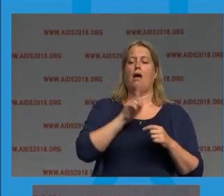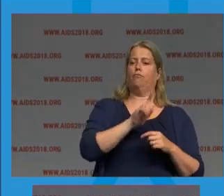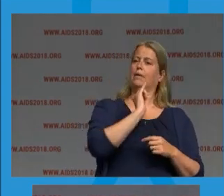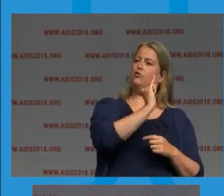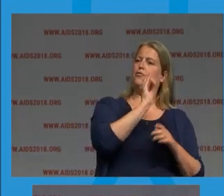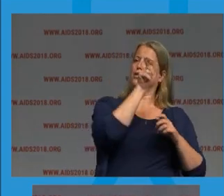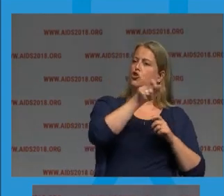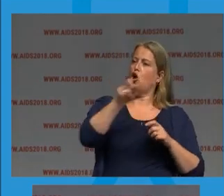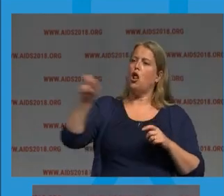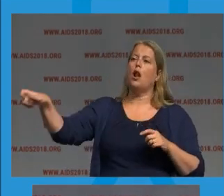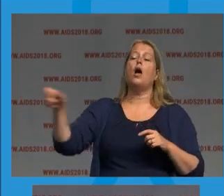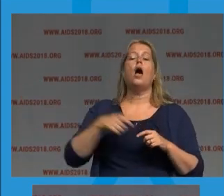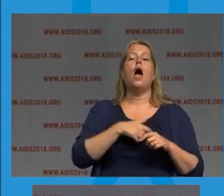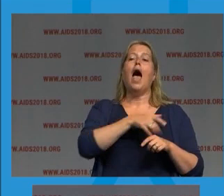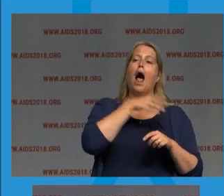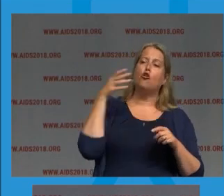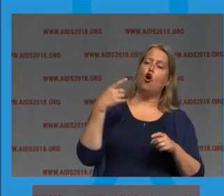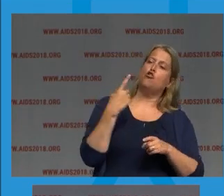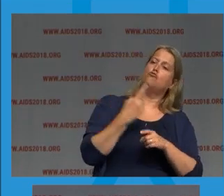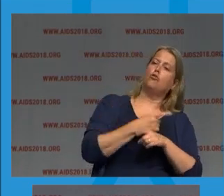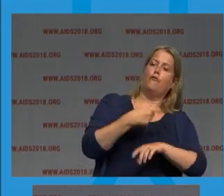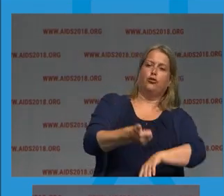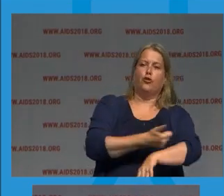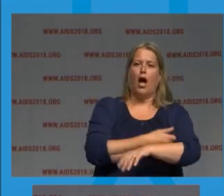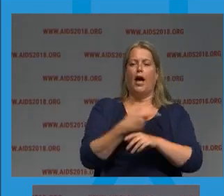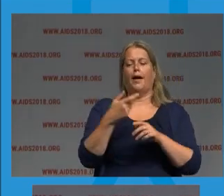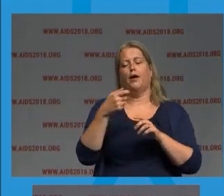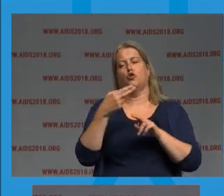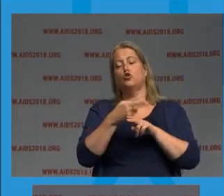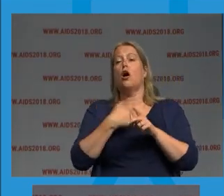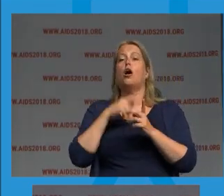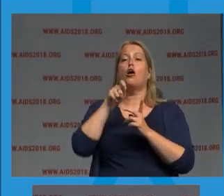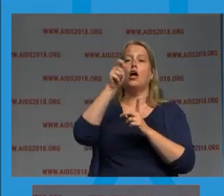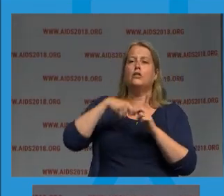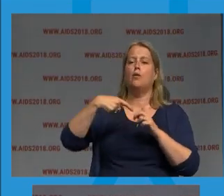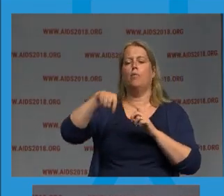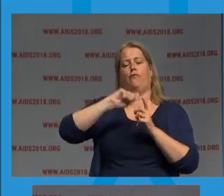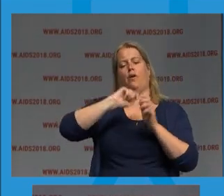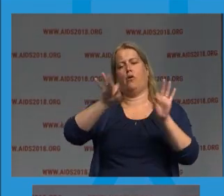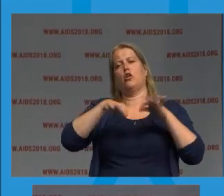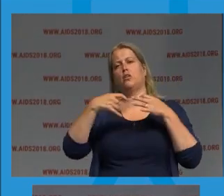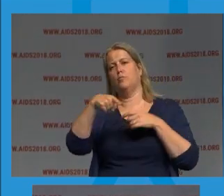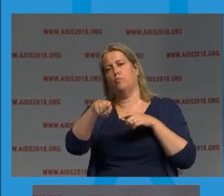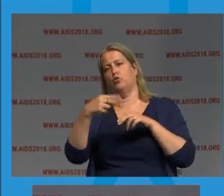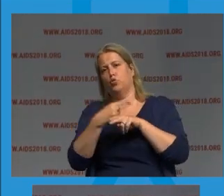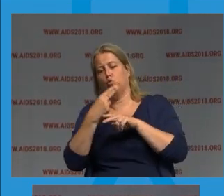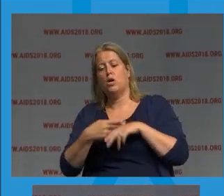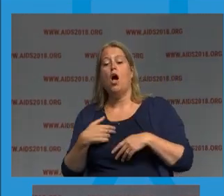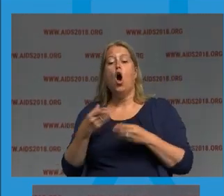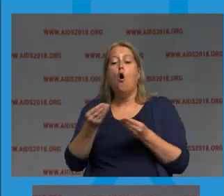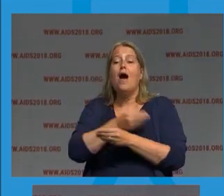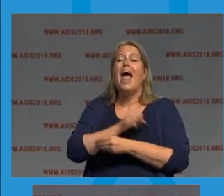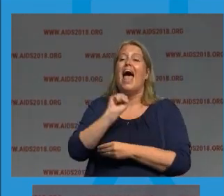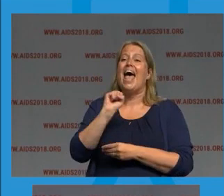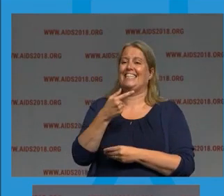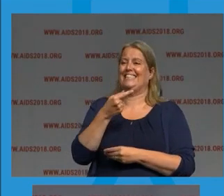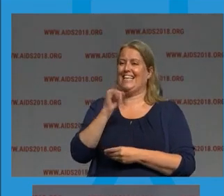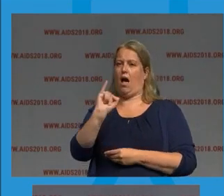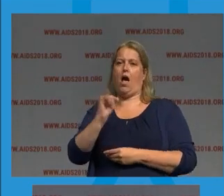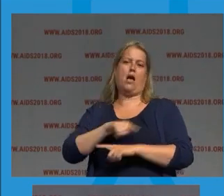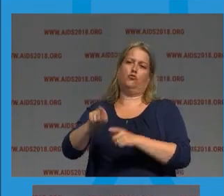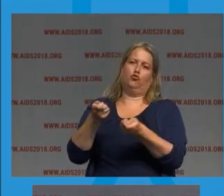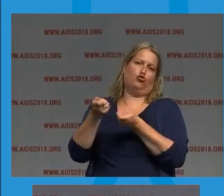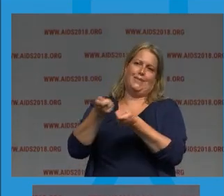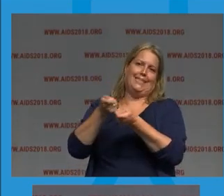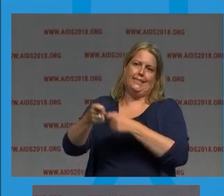drug use, condom use, limited condom use with sexual partners, untreated STIs. There are, of course, network-level determinants in terms